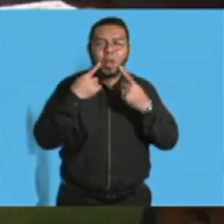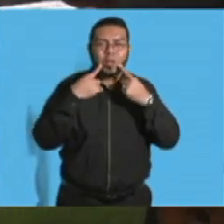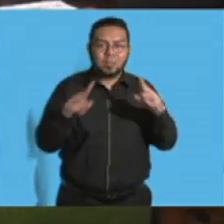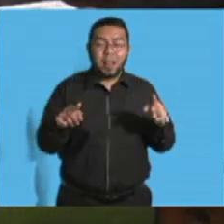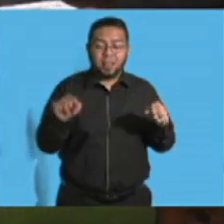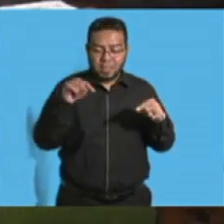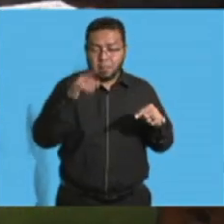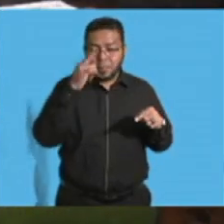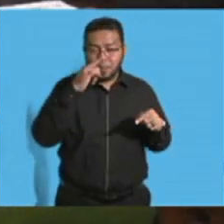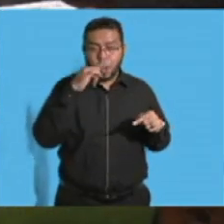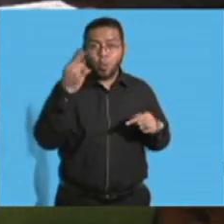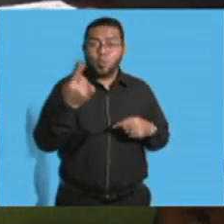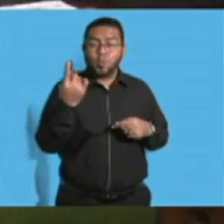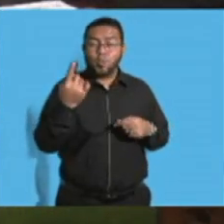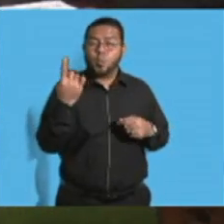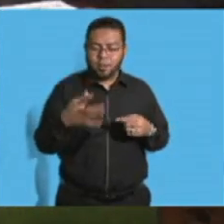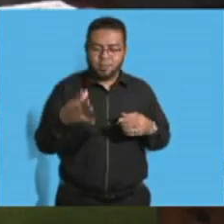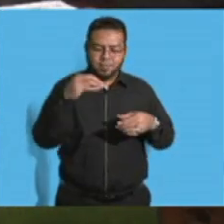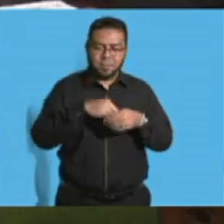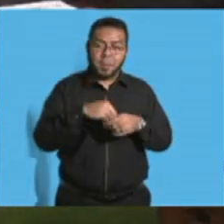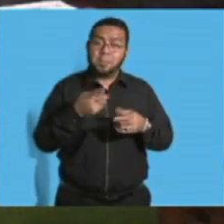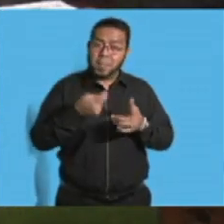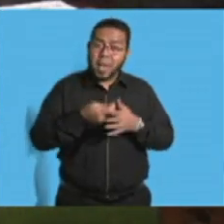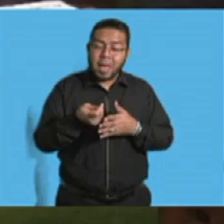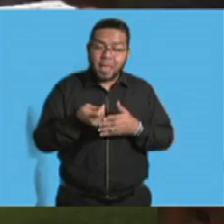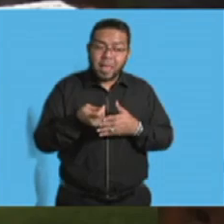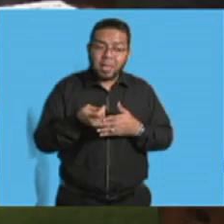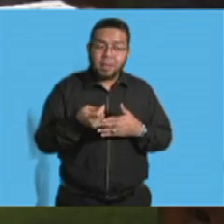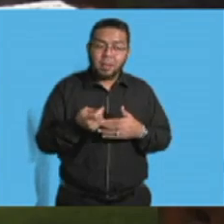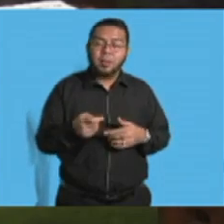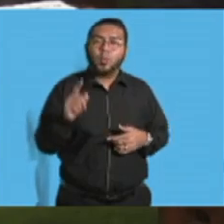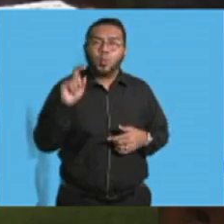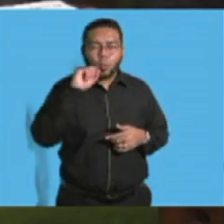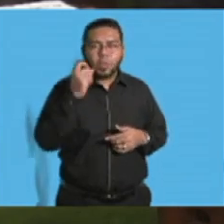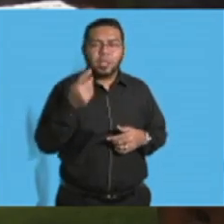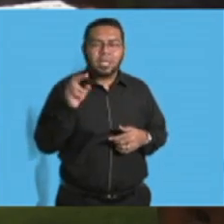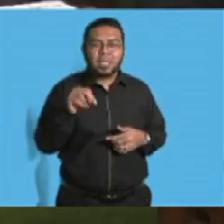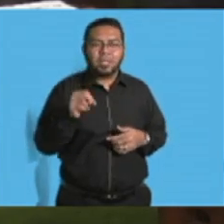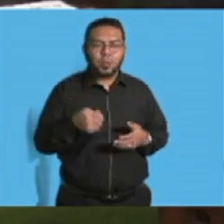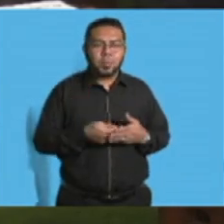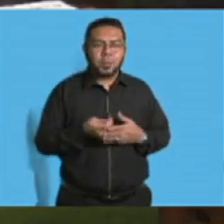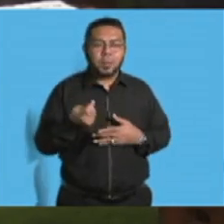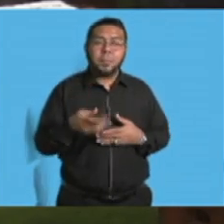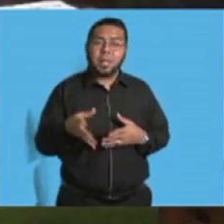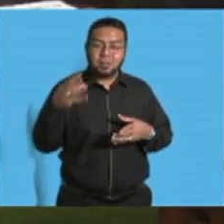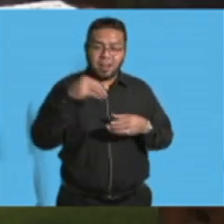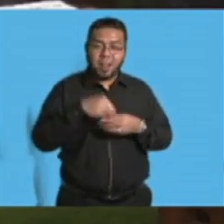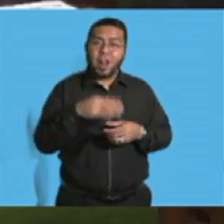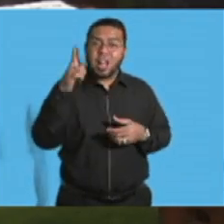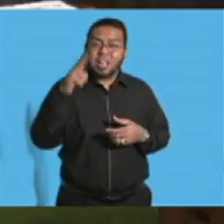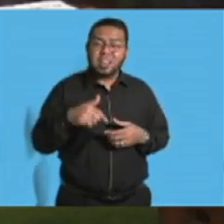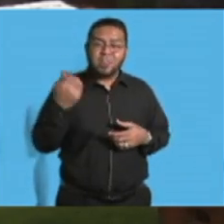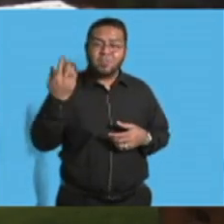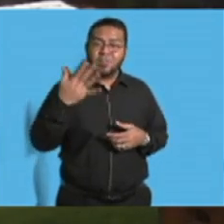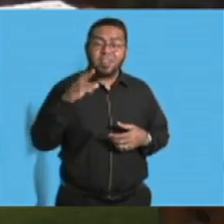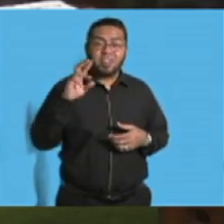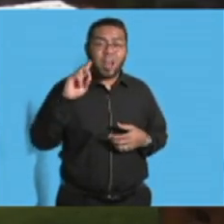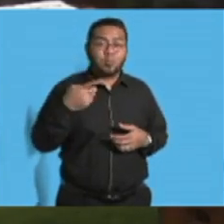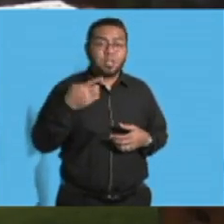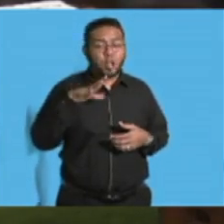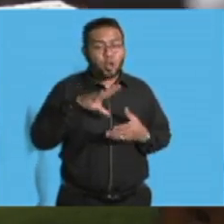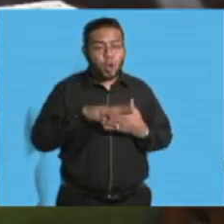those people who actually will need to pay $150 but earn less than $30,000 will actually subsidize